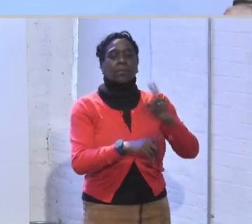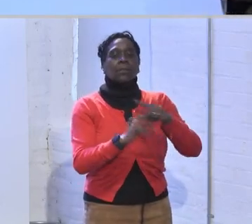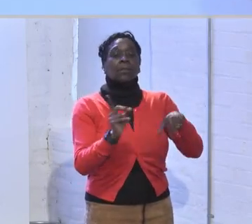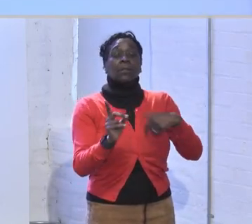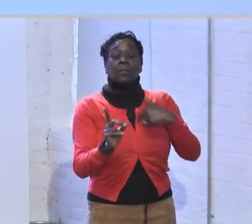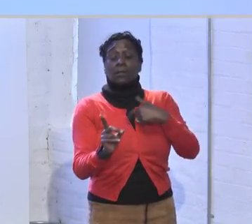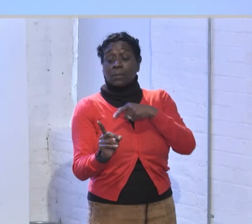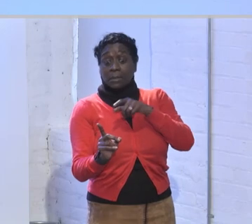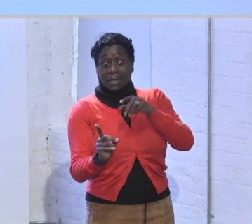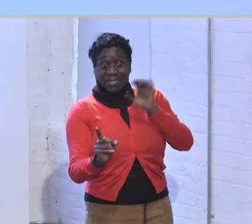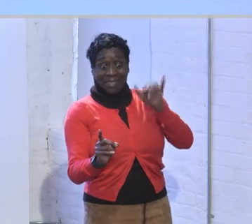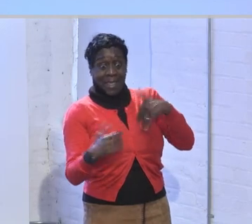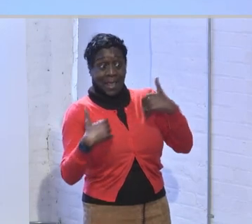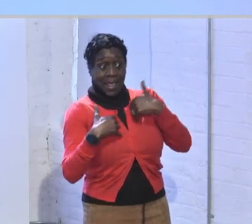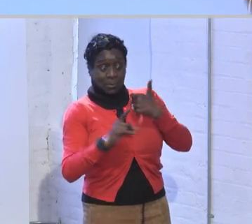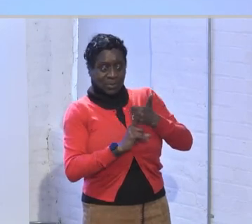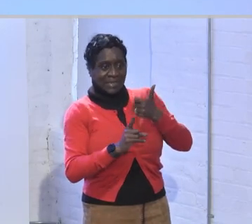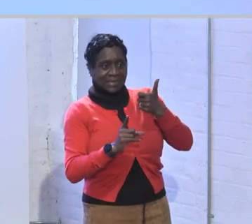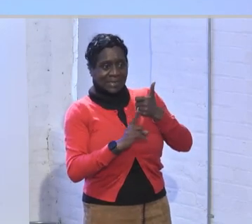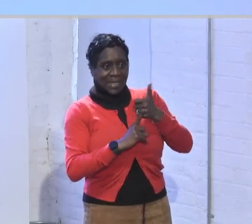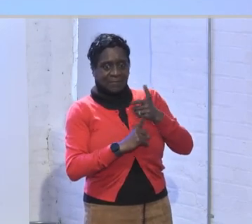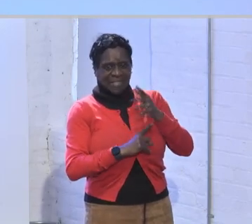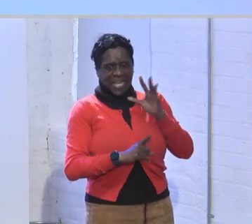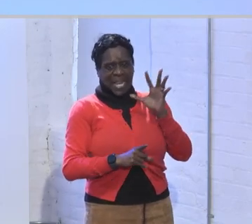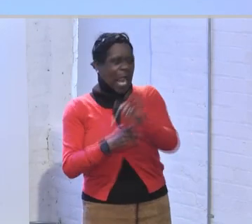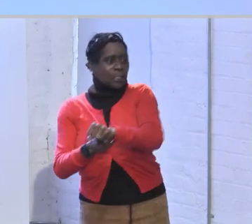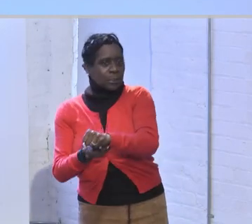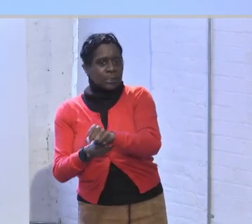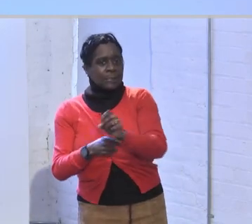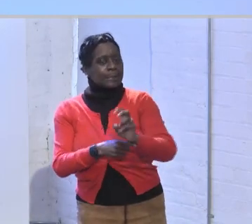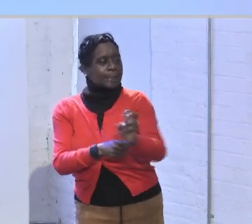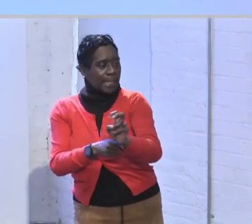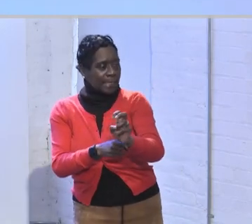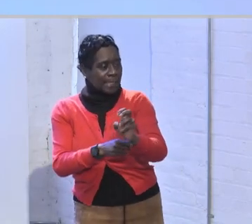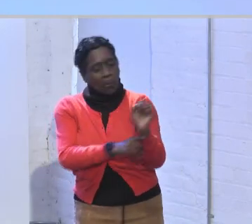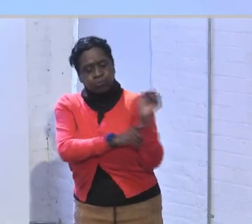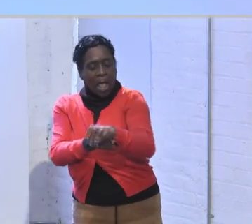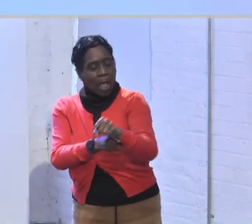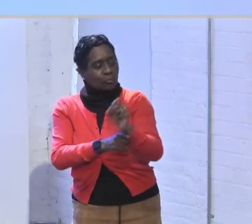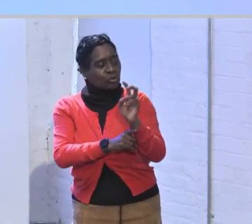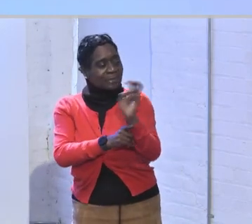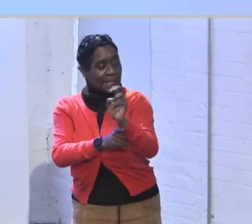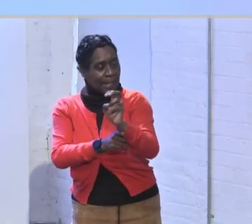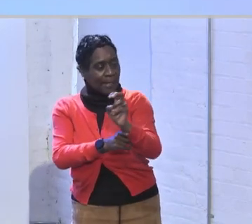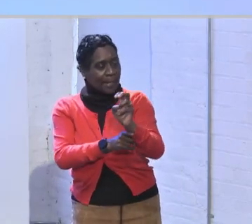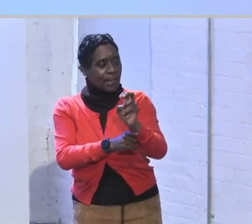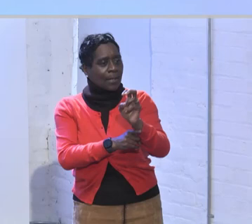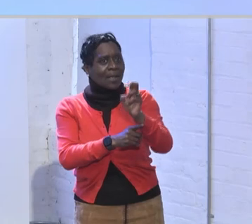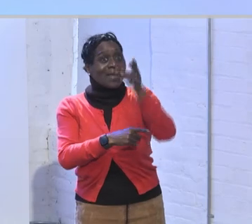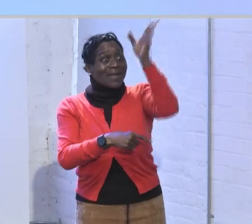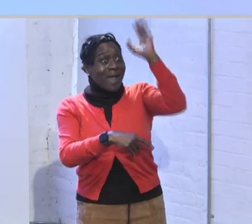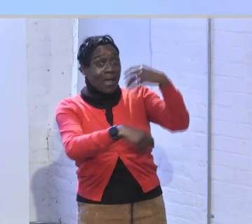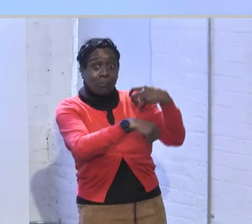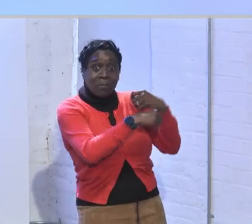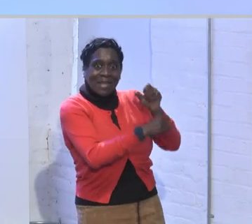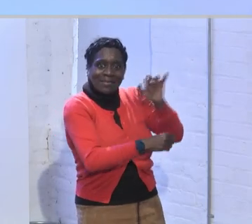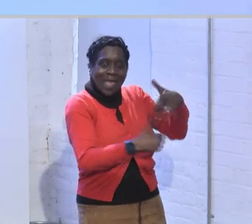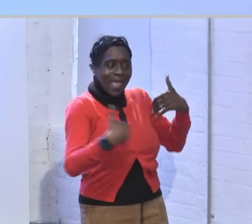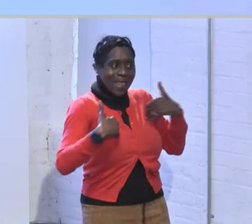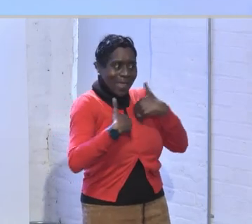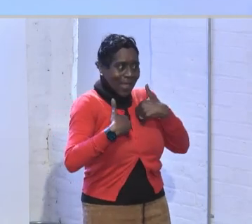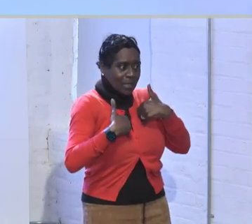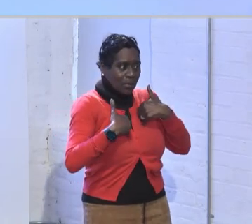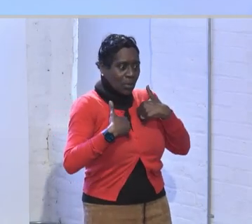young and the way they hunt. And I'm like, man, kids, isn't God amazing and creative that he put something